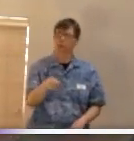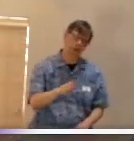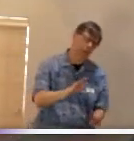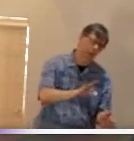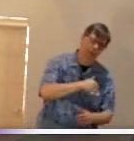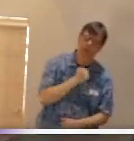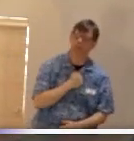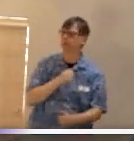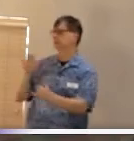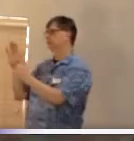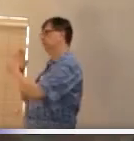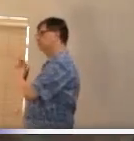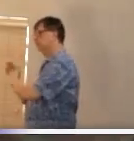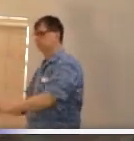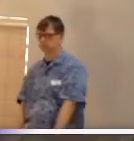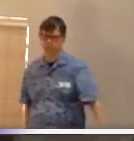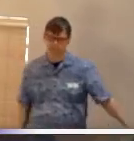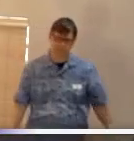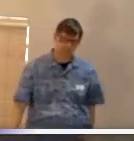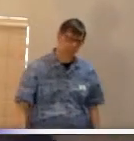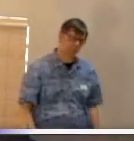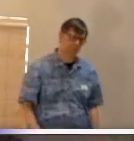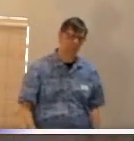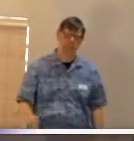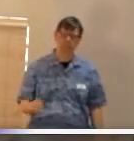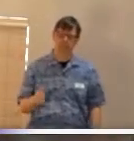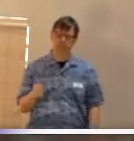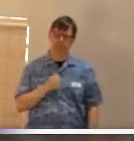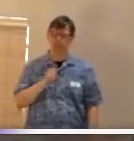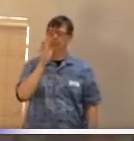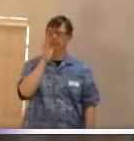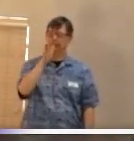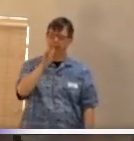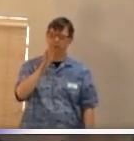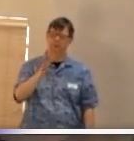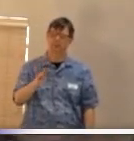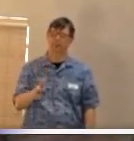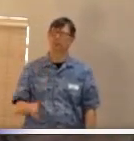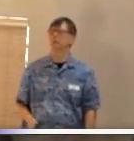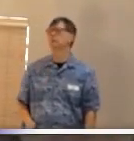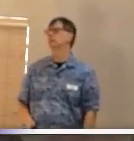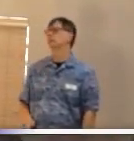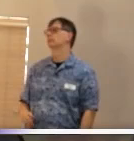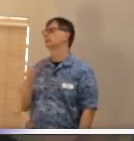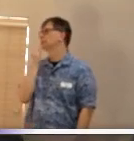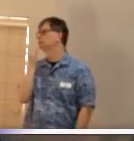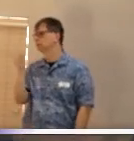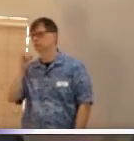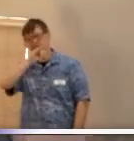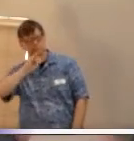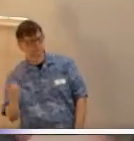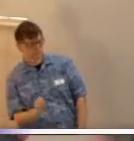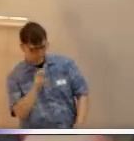I'm like 58. You don't have to worry about me anymore. But my mom really, when I was young, you know, I just had kind